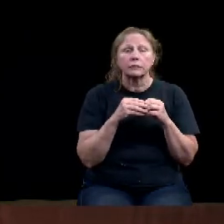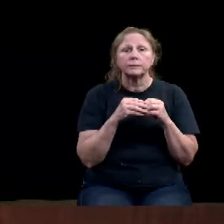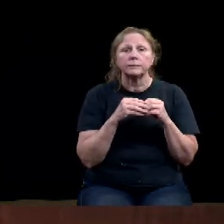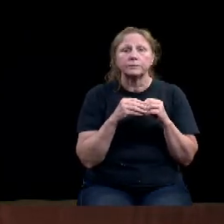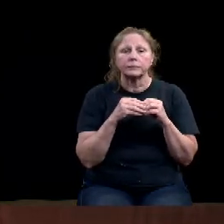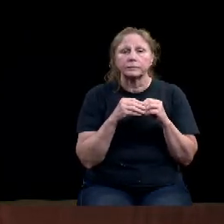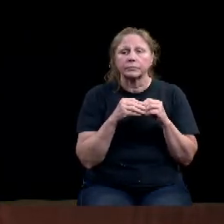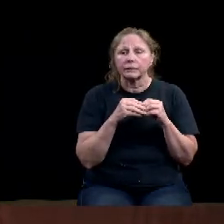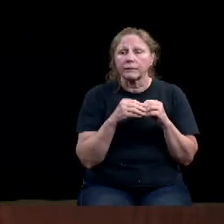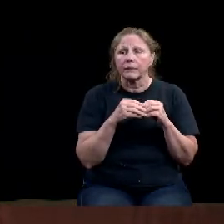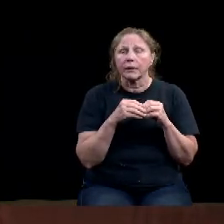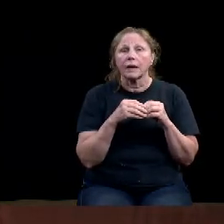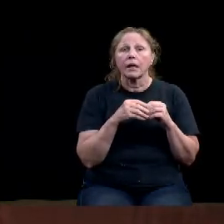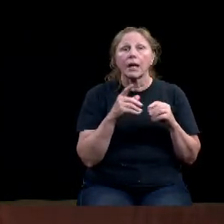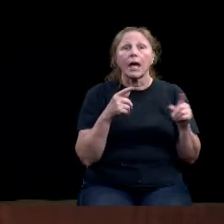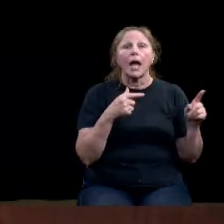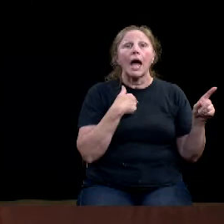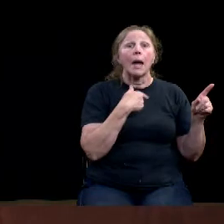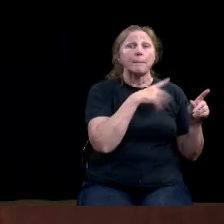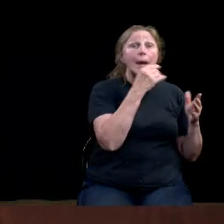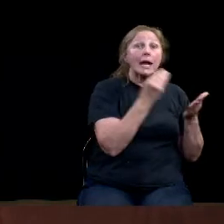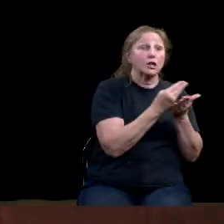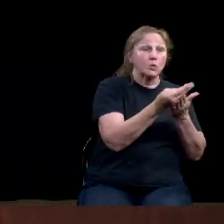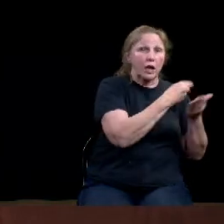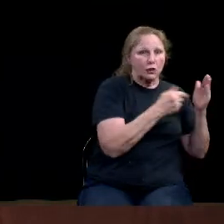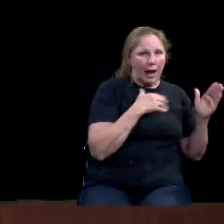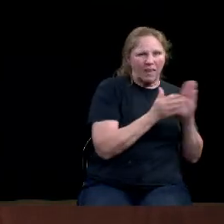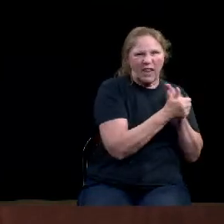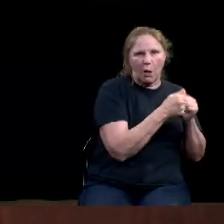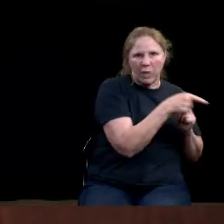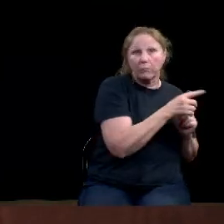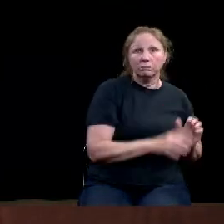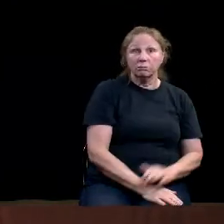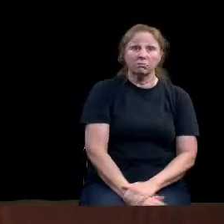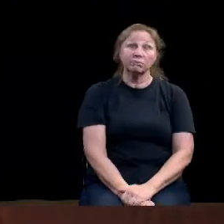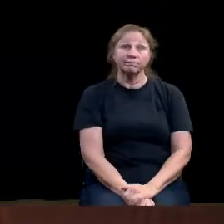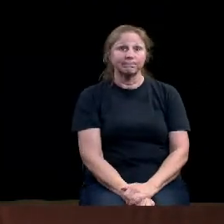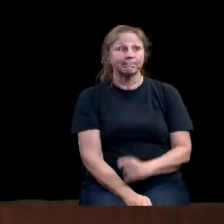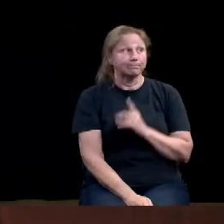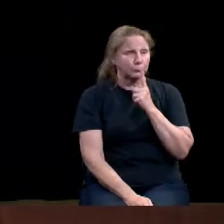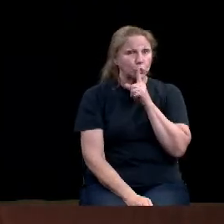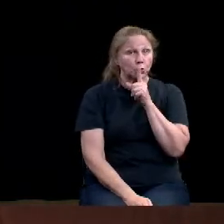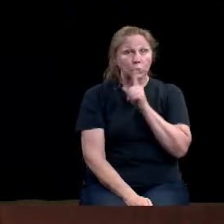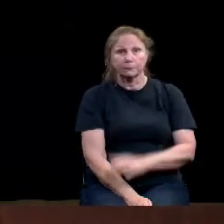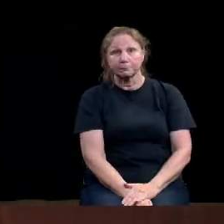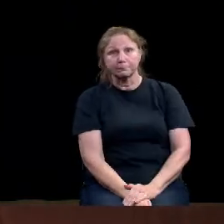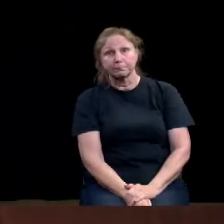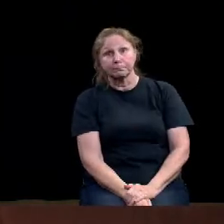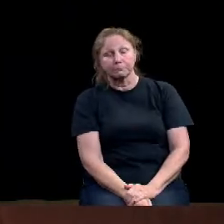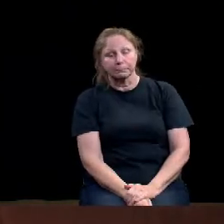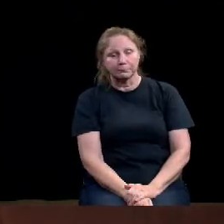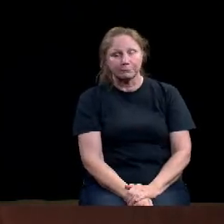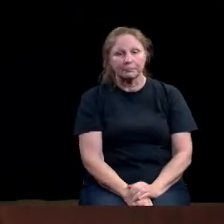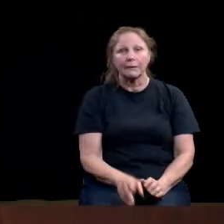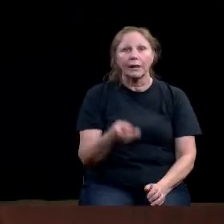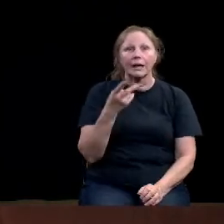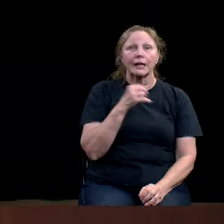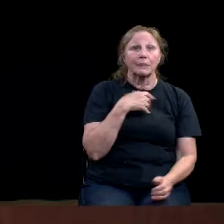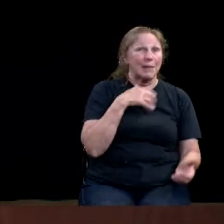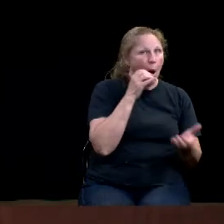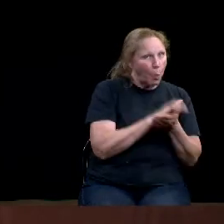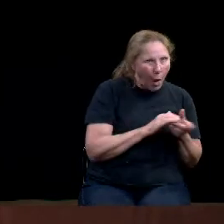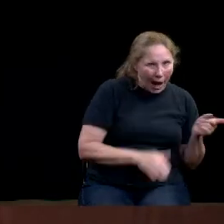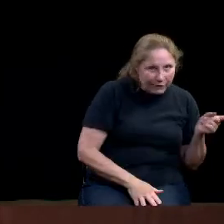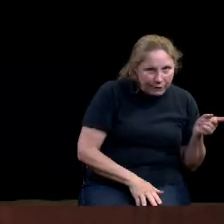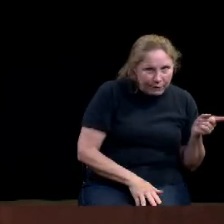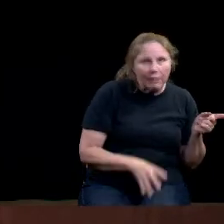that. Treasurer was my wife, so it's all good. I want to thank Cindy and my family. Kennedy is here tonight